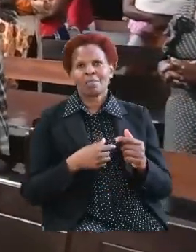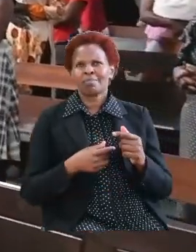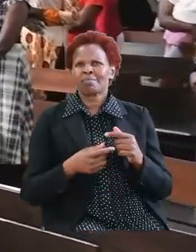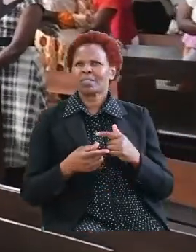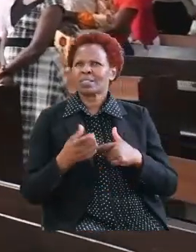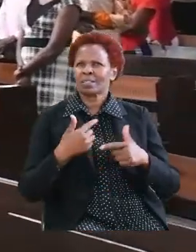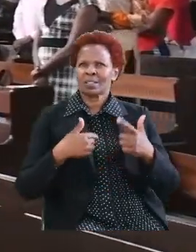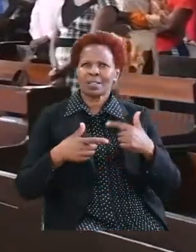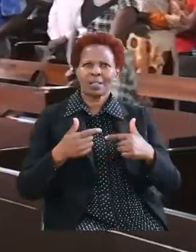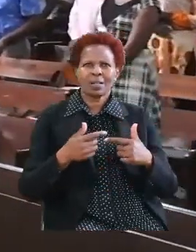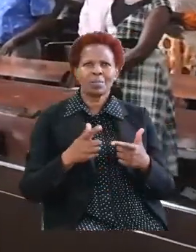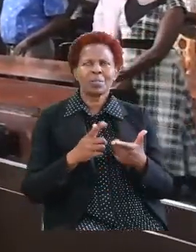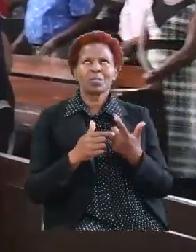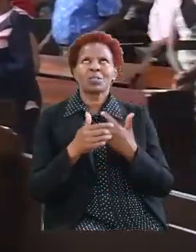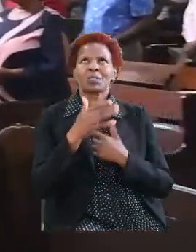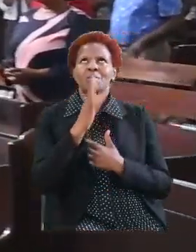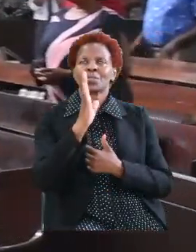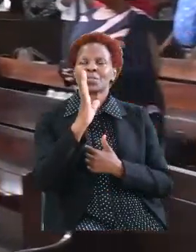narudi